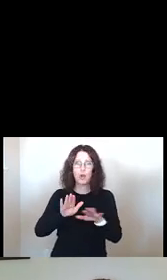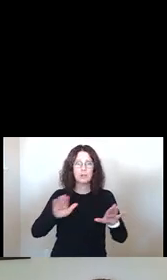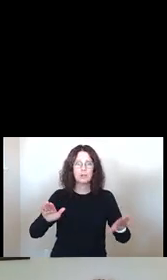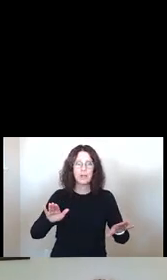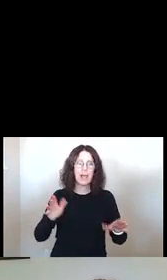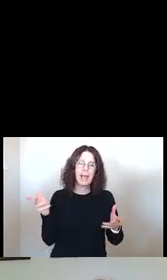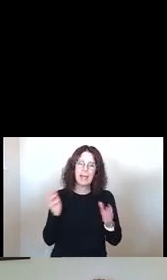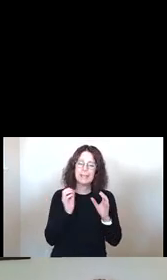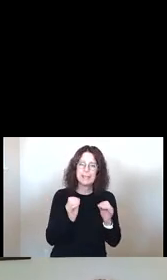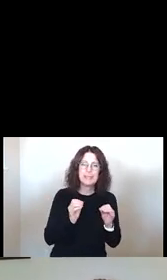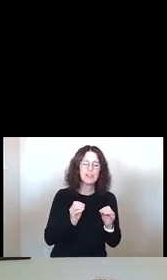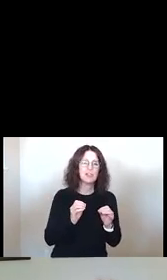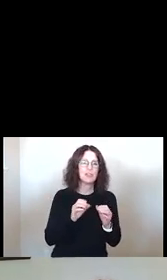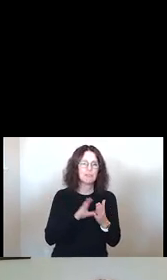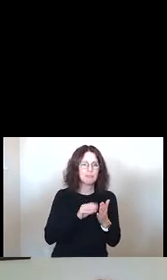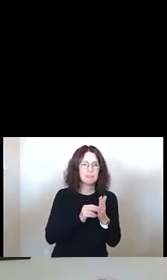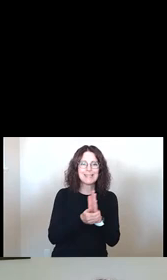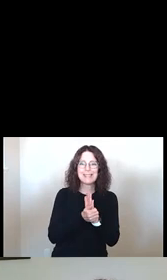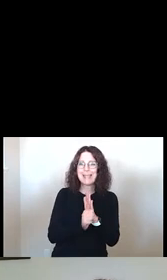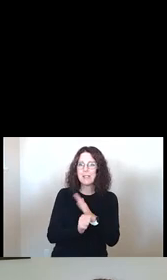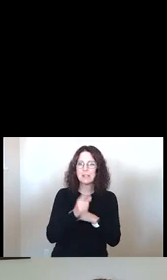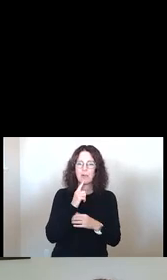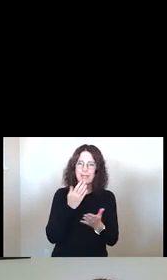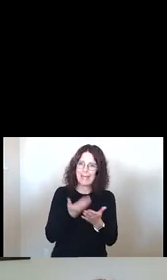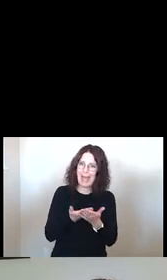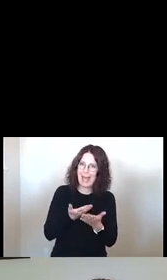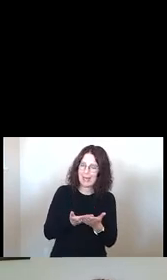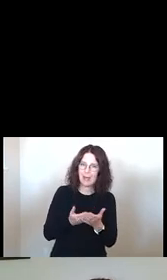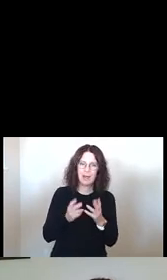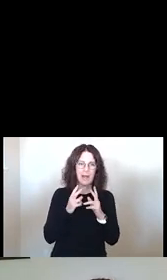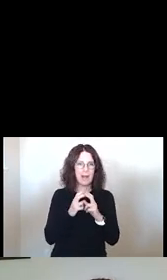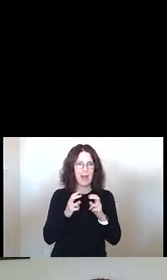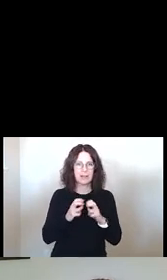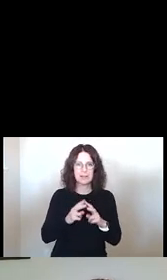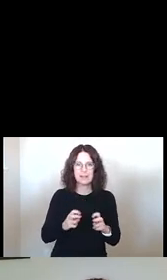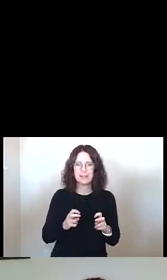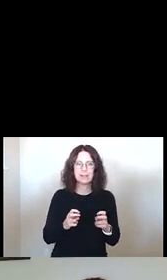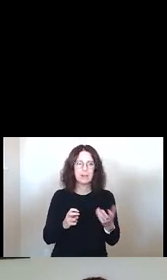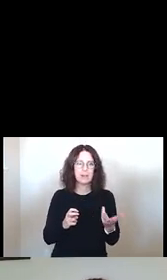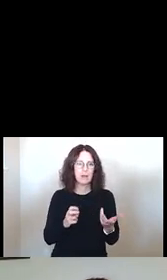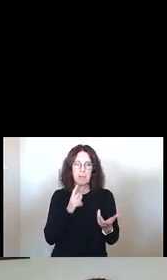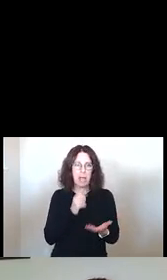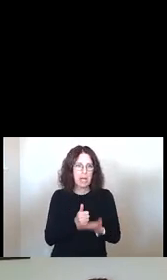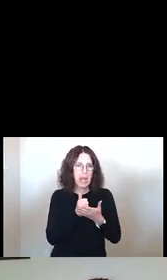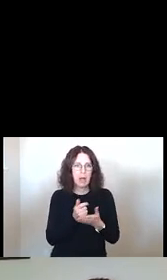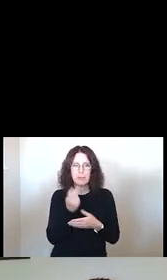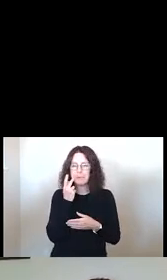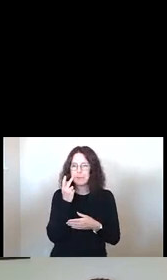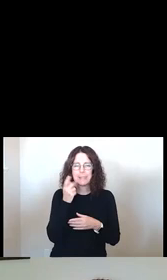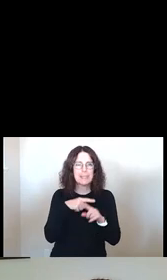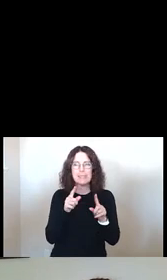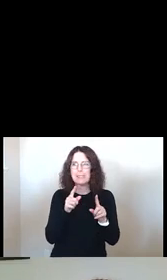data analysis, which can be very broadly applicable across areas of study and across job